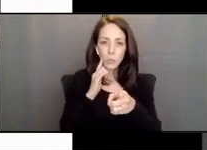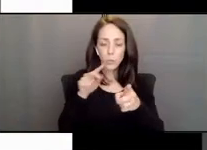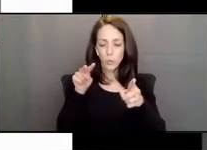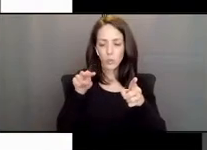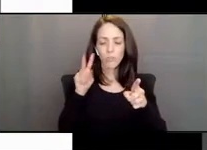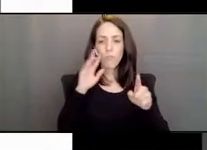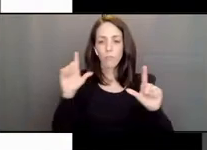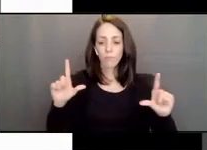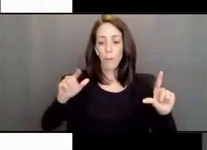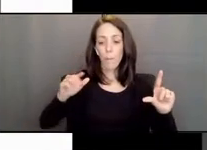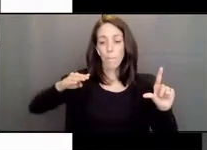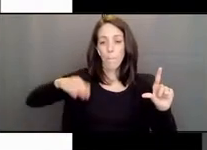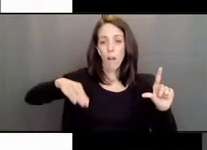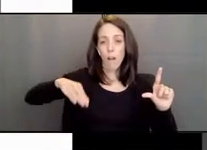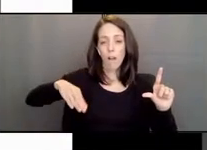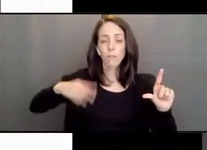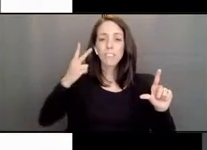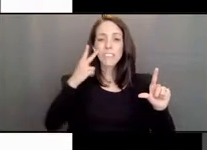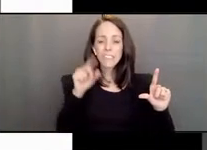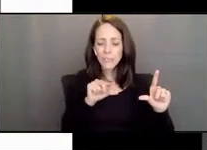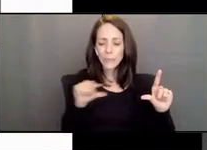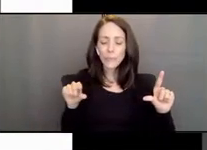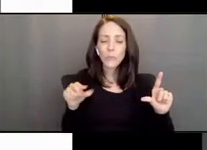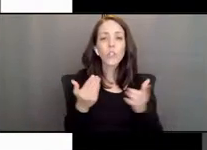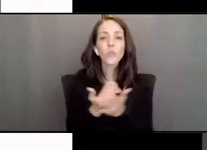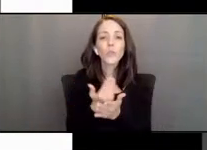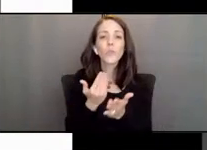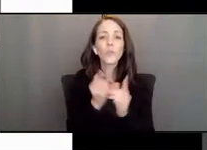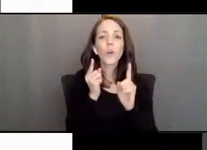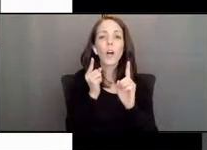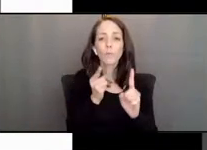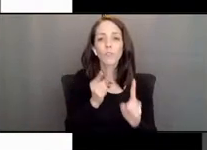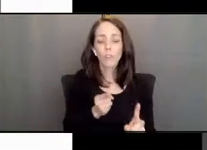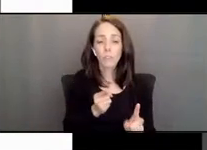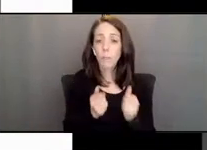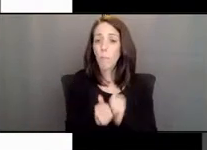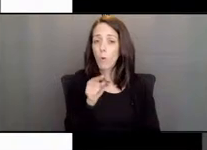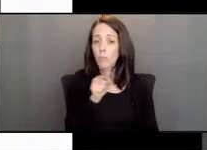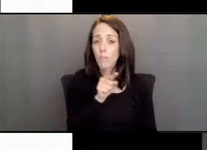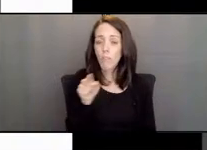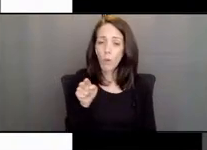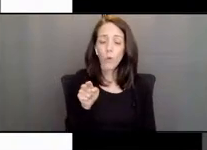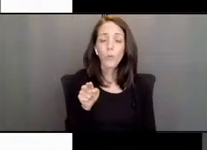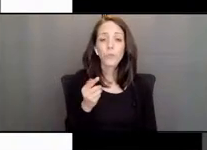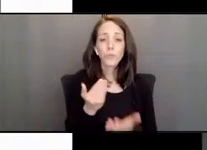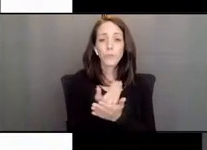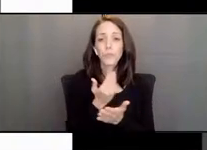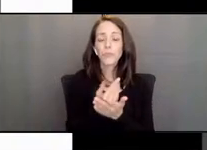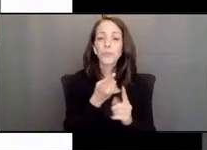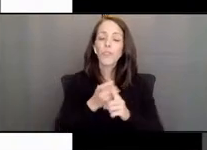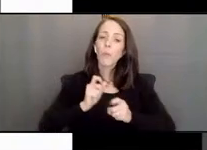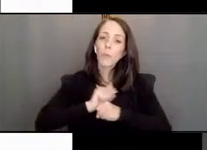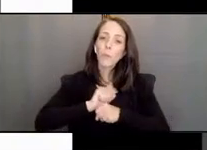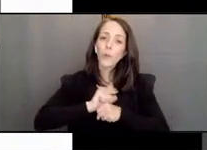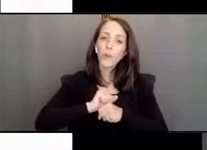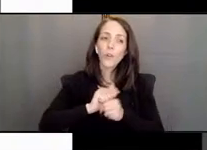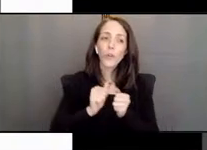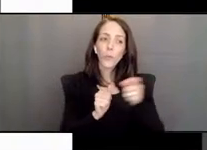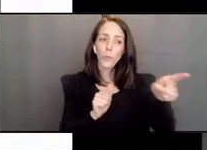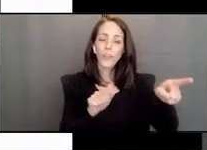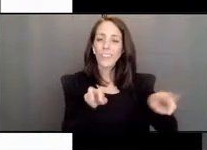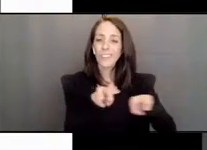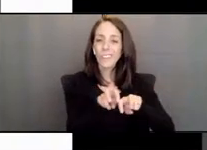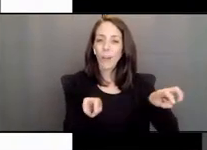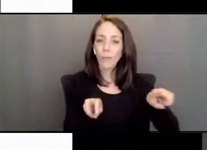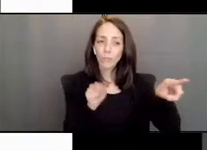where you will see a number of new objectives, most of those resulting out of the work of the Infrastructure Council, but